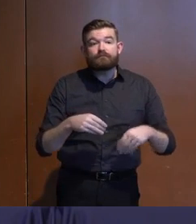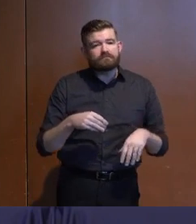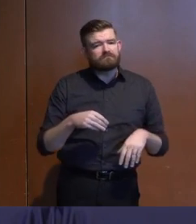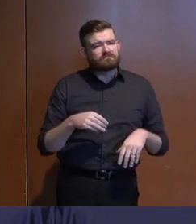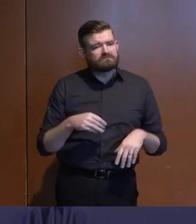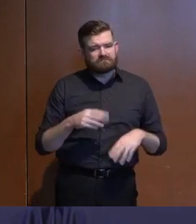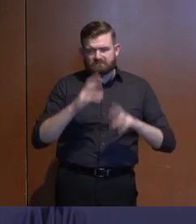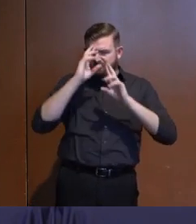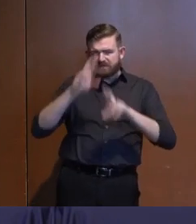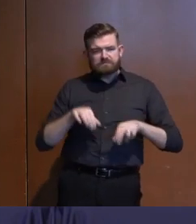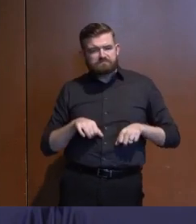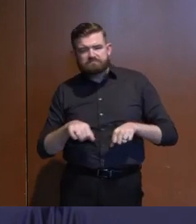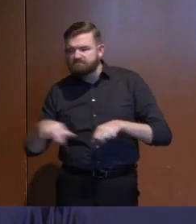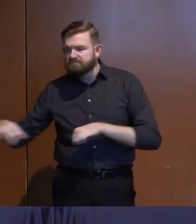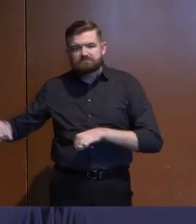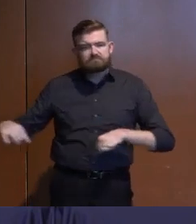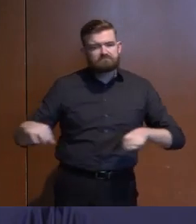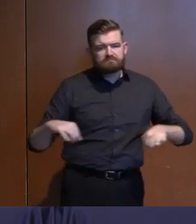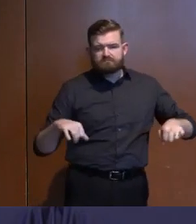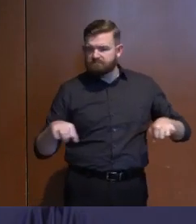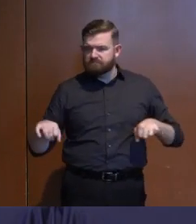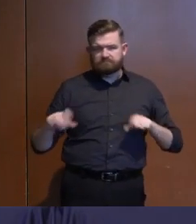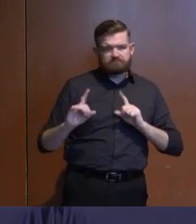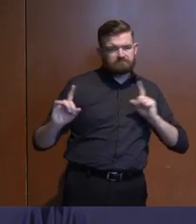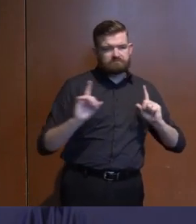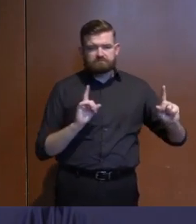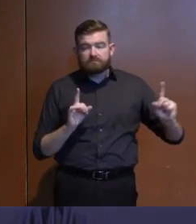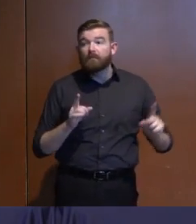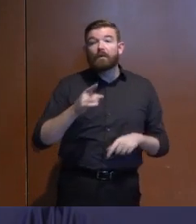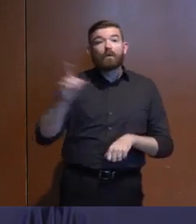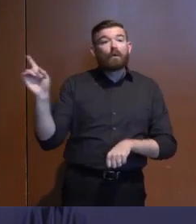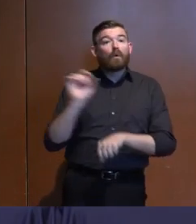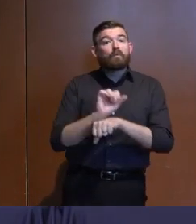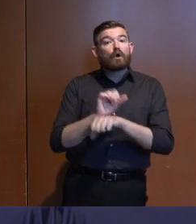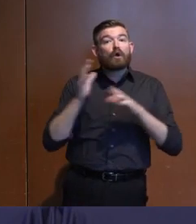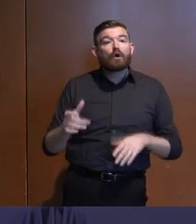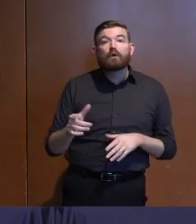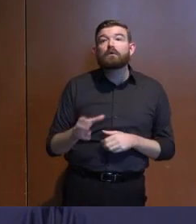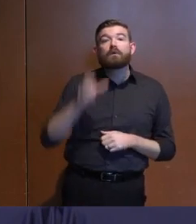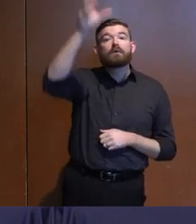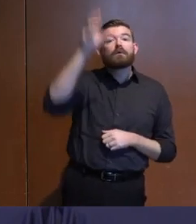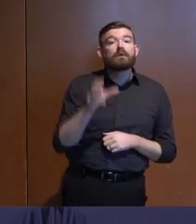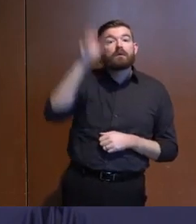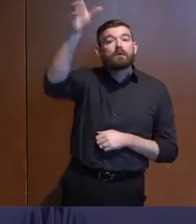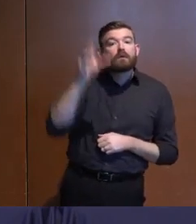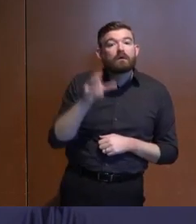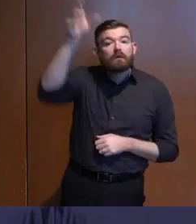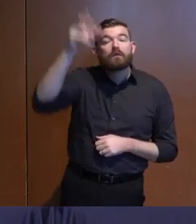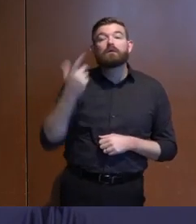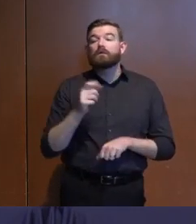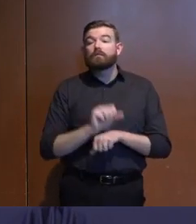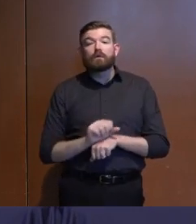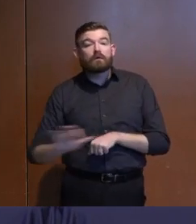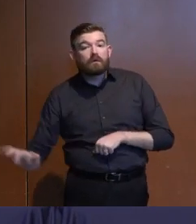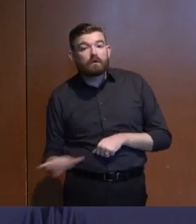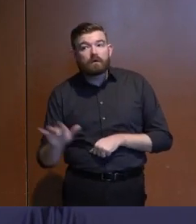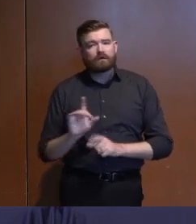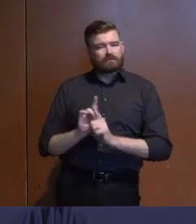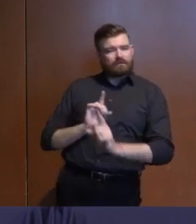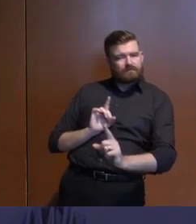toilet paper on the shelf for you, or ringing you up at the registers. I had a really powerful exchange this morning